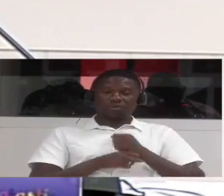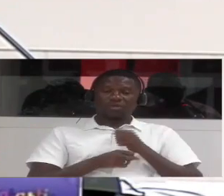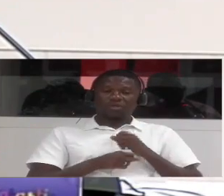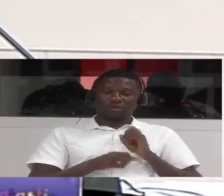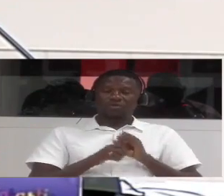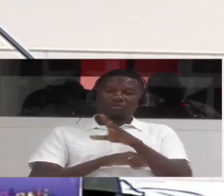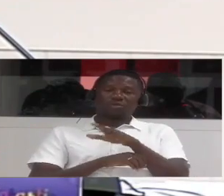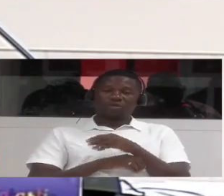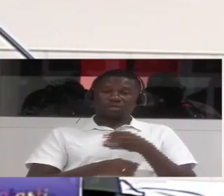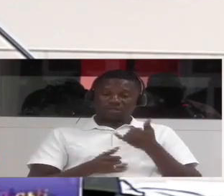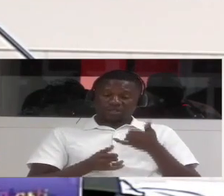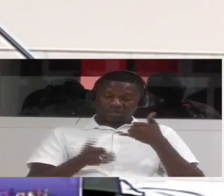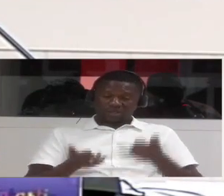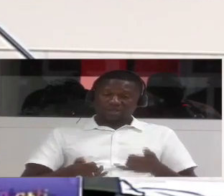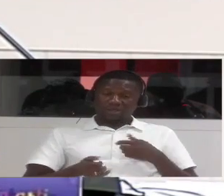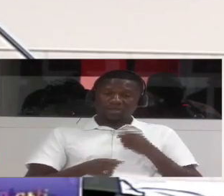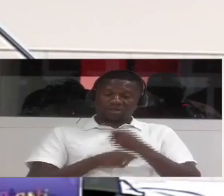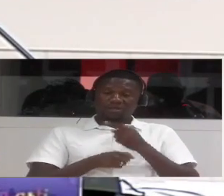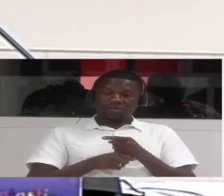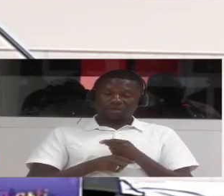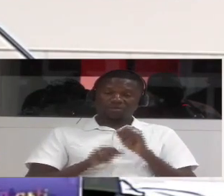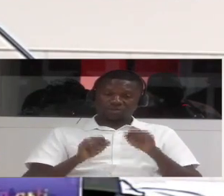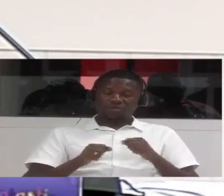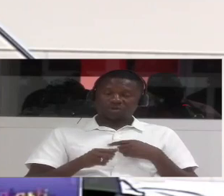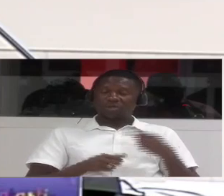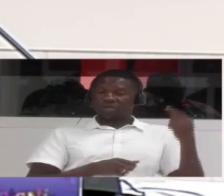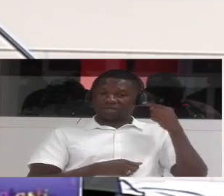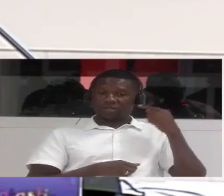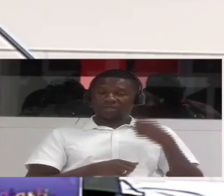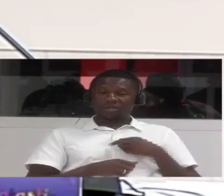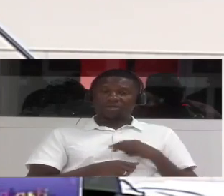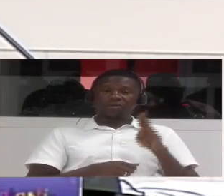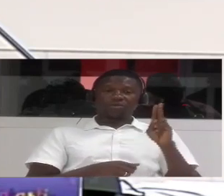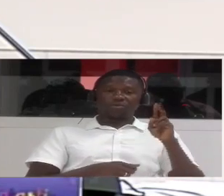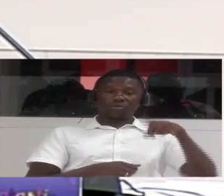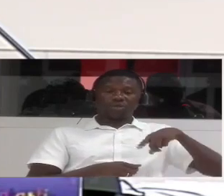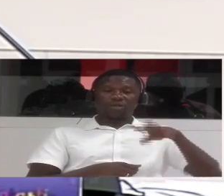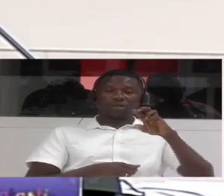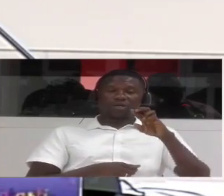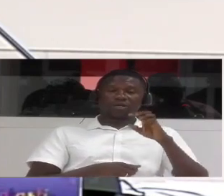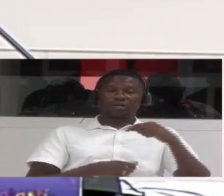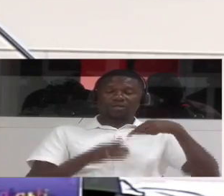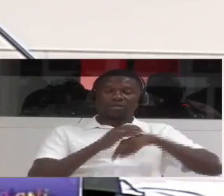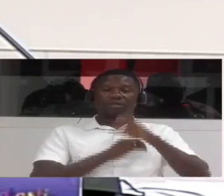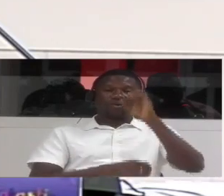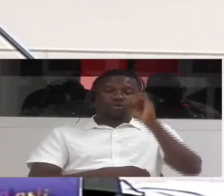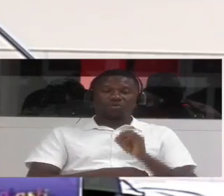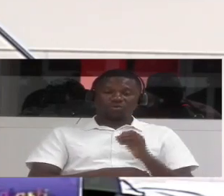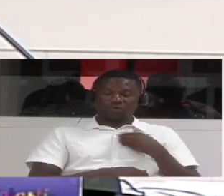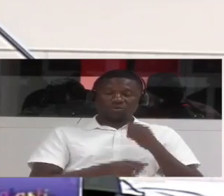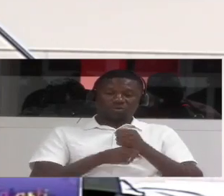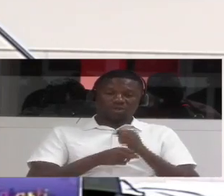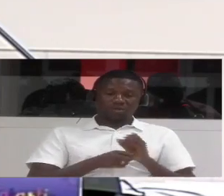is due for hearings at the UPR in October, and then we made a